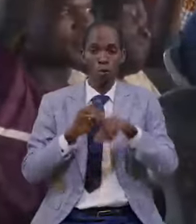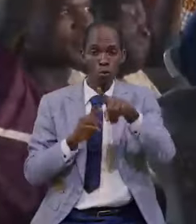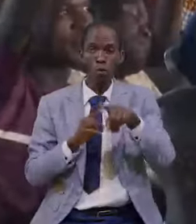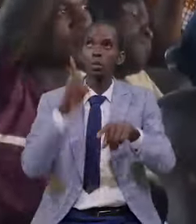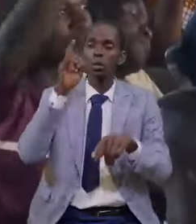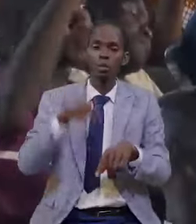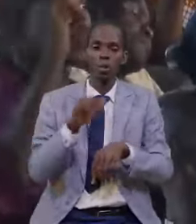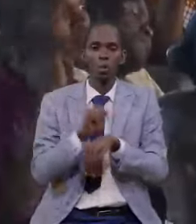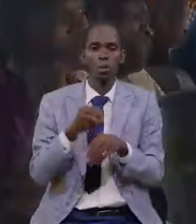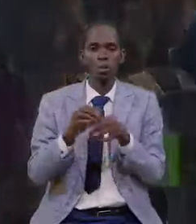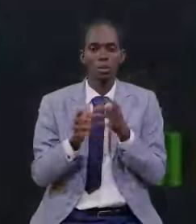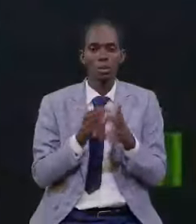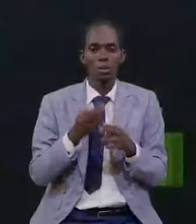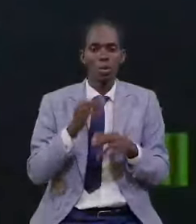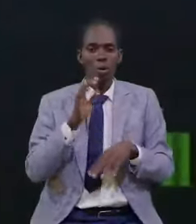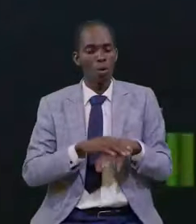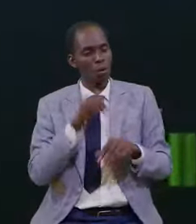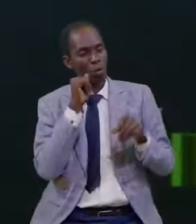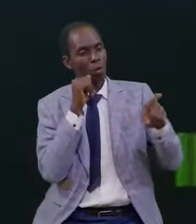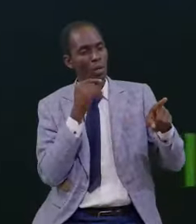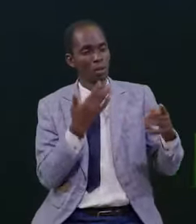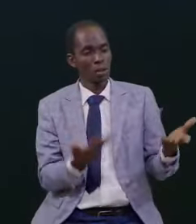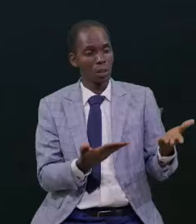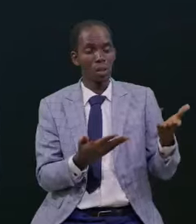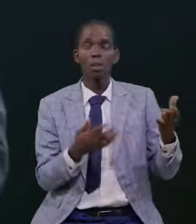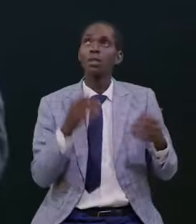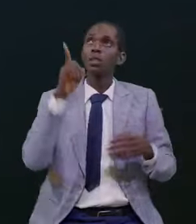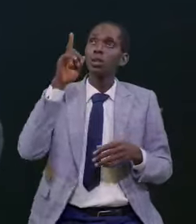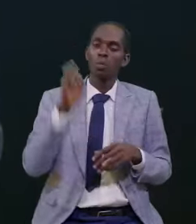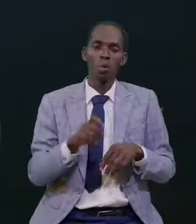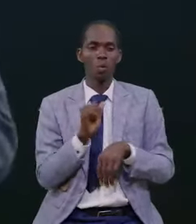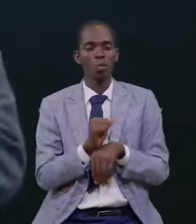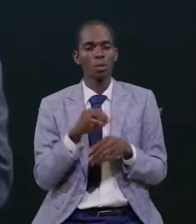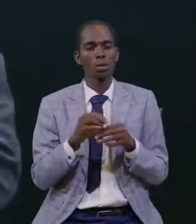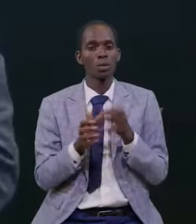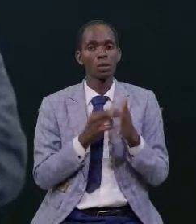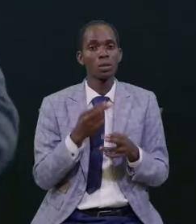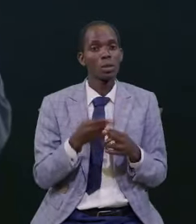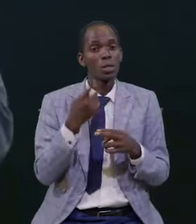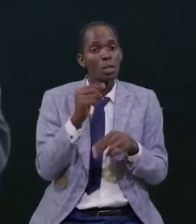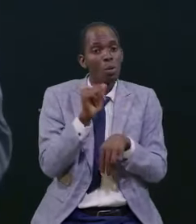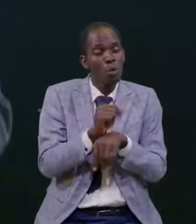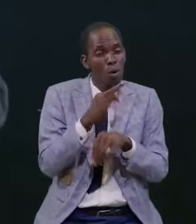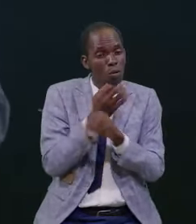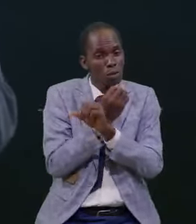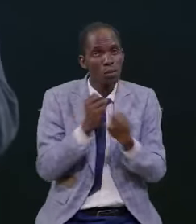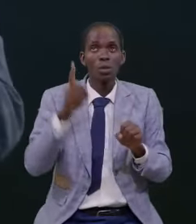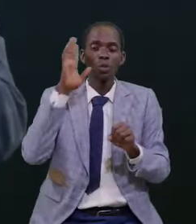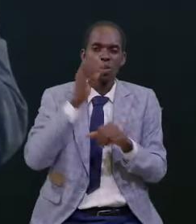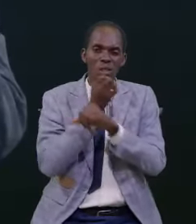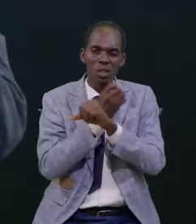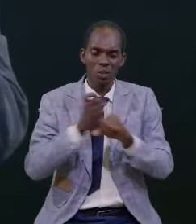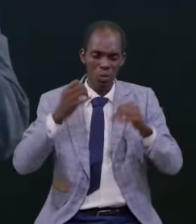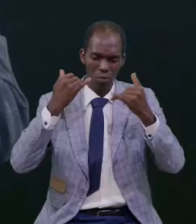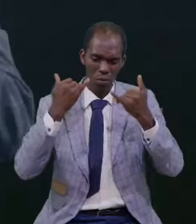there, he must walk. The work of salvation, it will save you right now. He